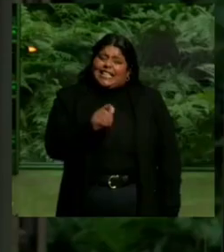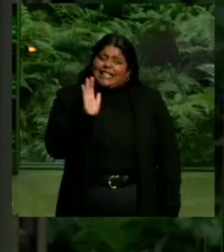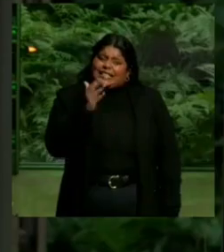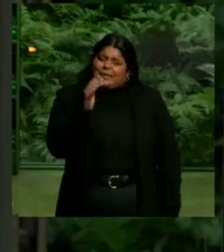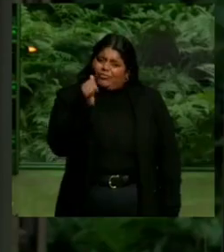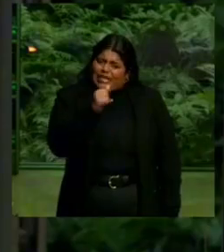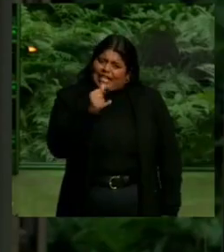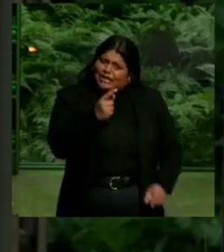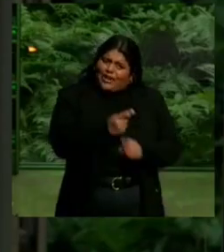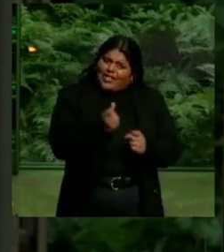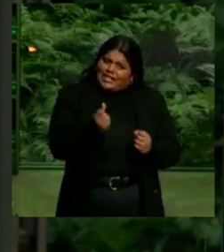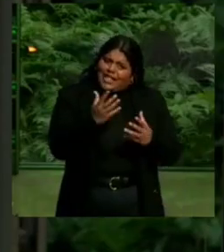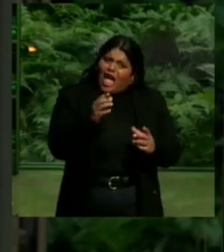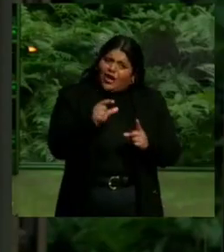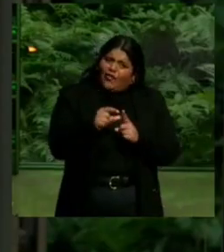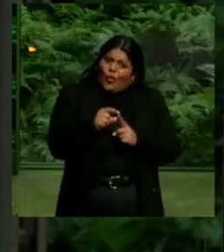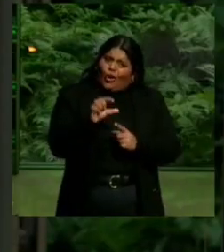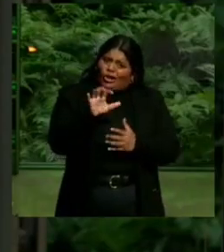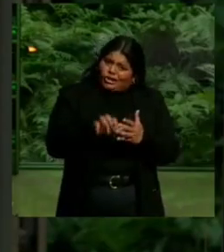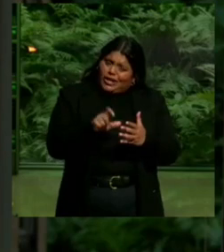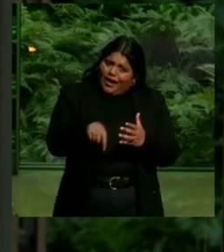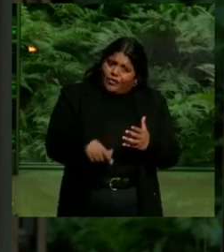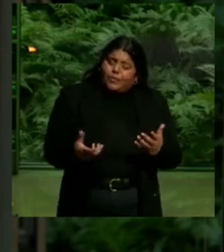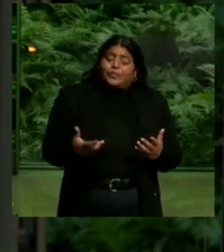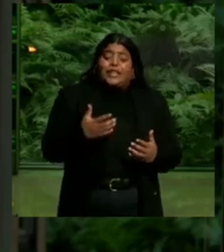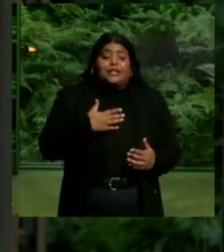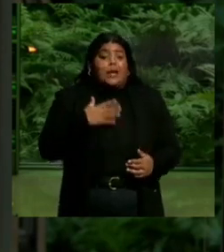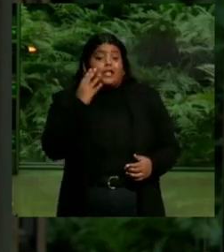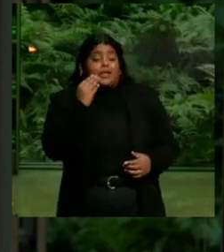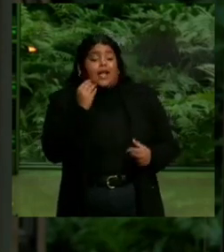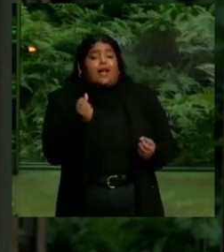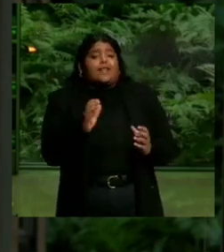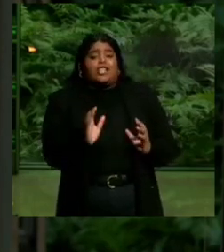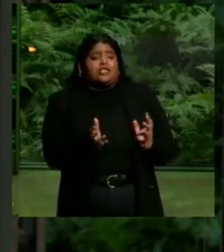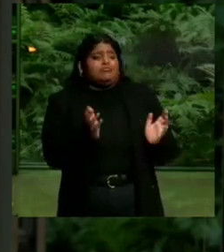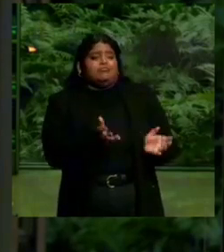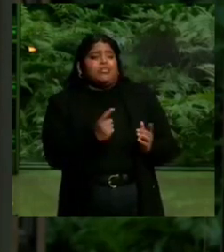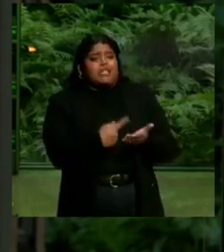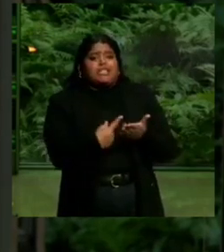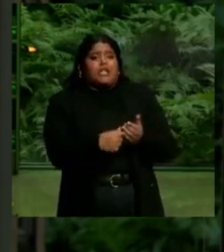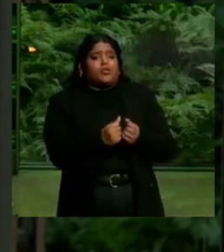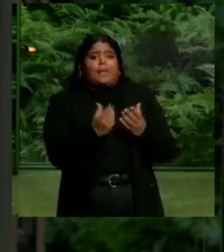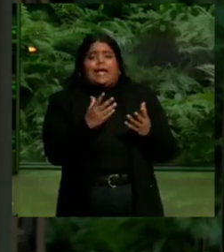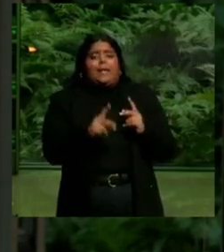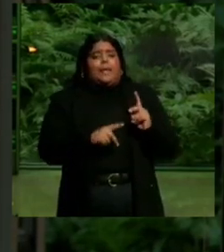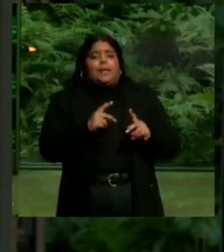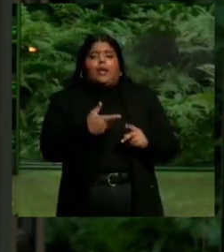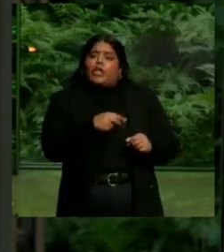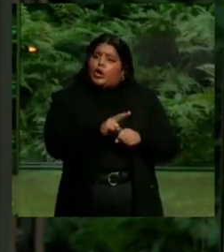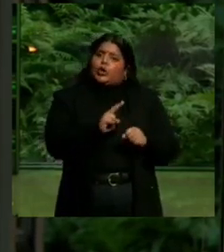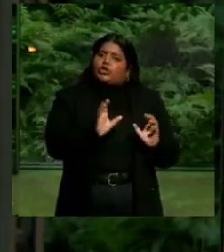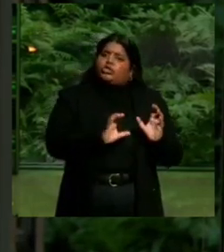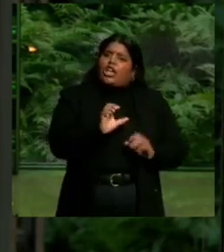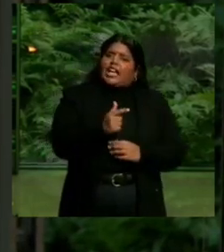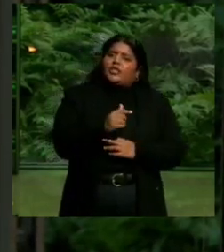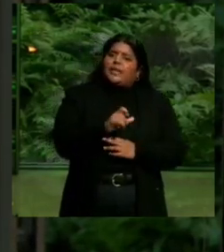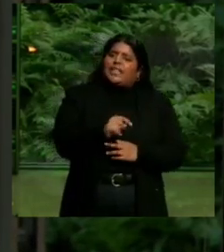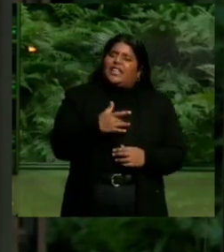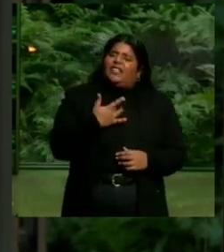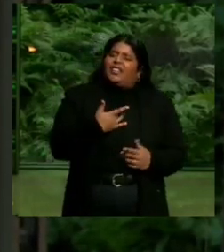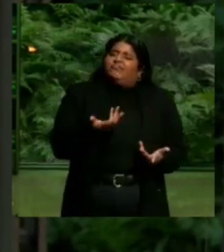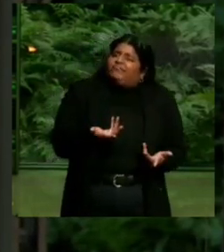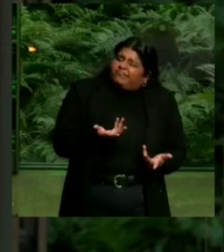lot of words to get. And this has been my experience. I've chatted with a lot of people who feel they use ChatGPT and feel